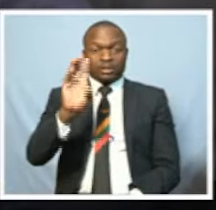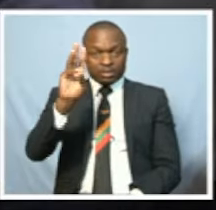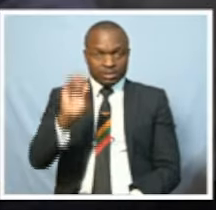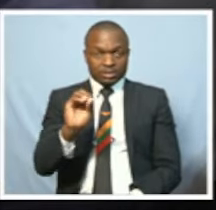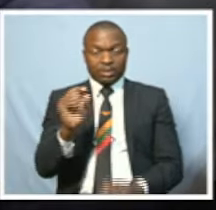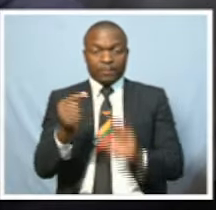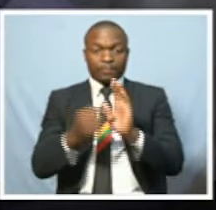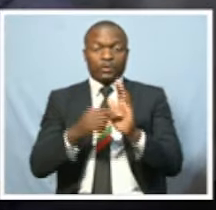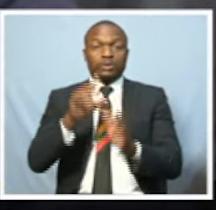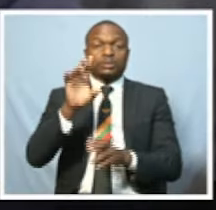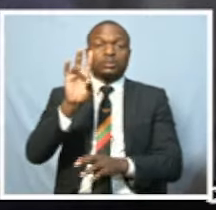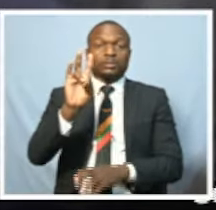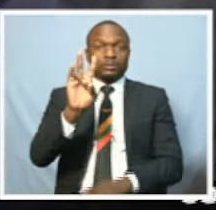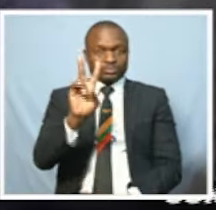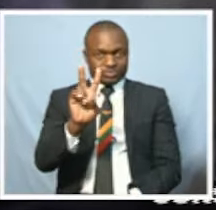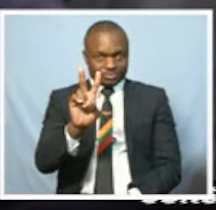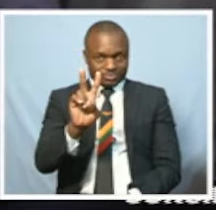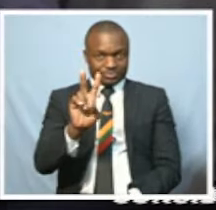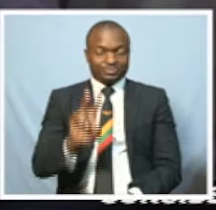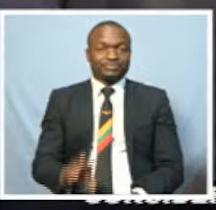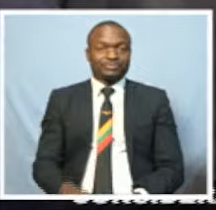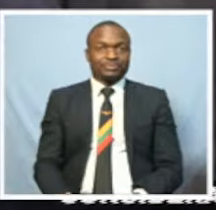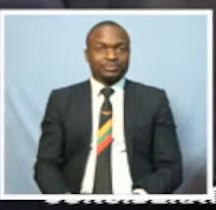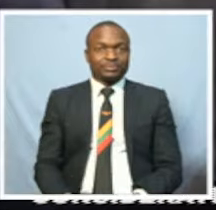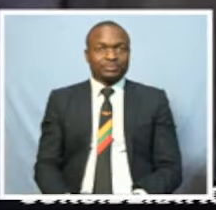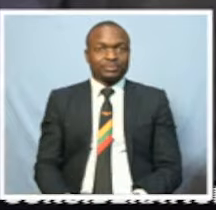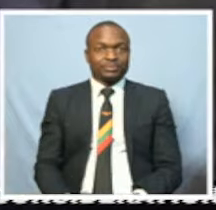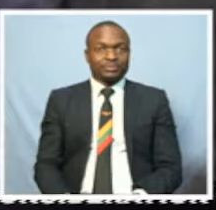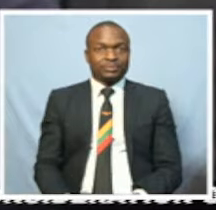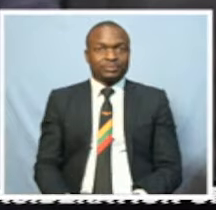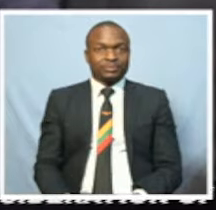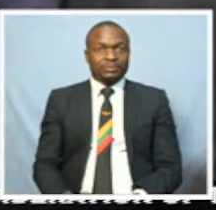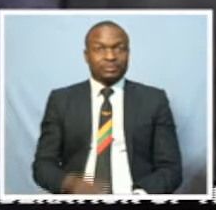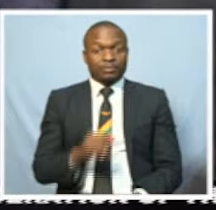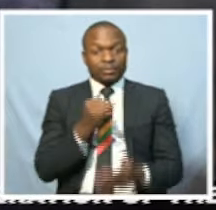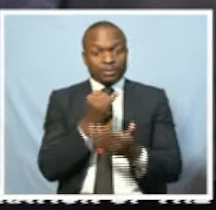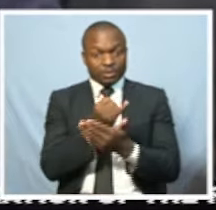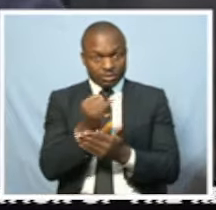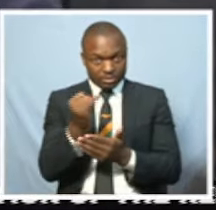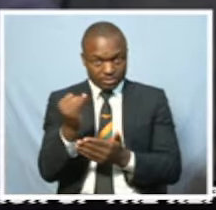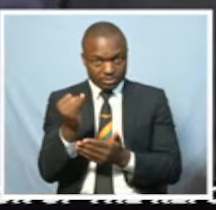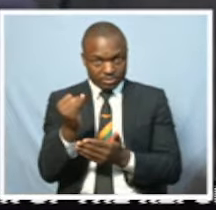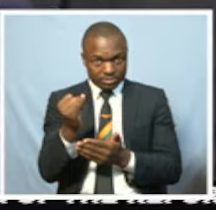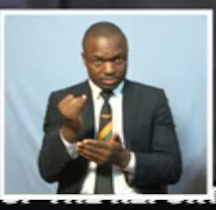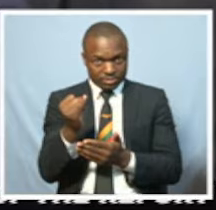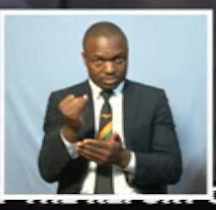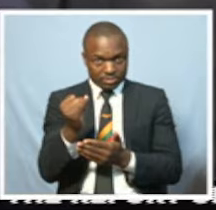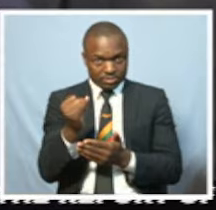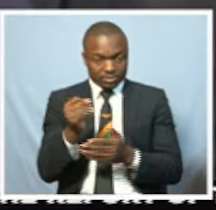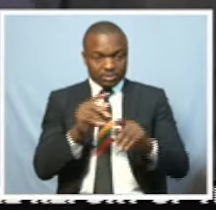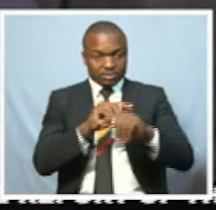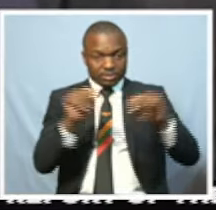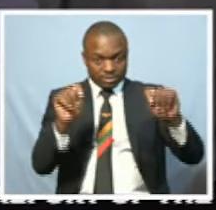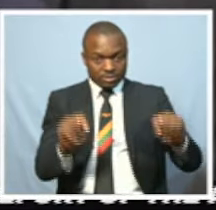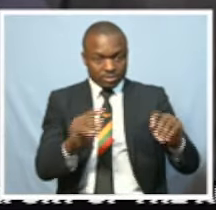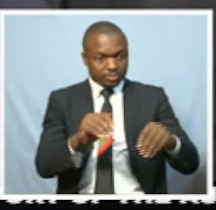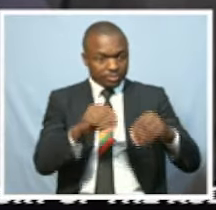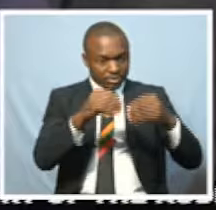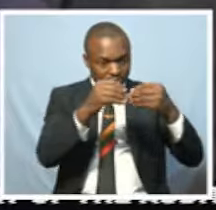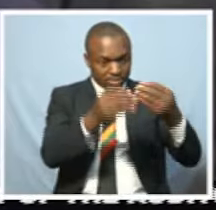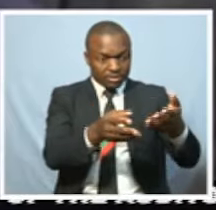351,960.72. Chair, on the issue of the ledgers have been provided in